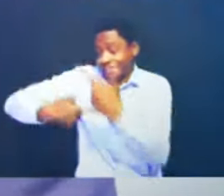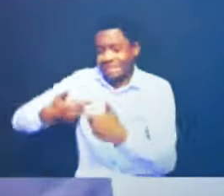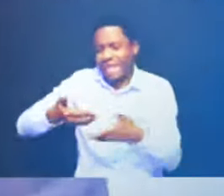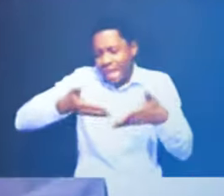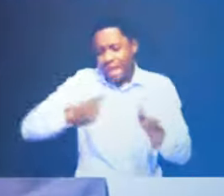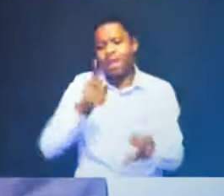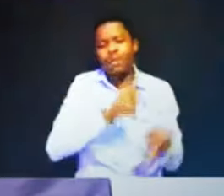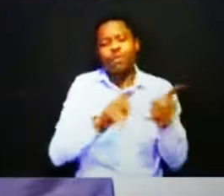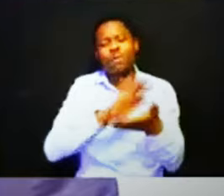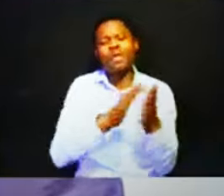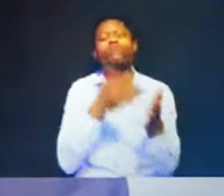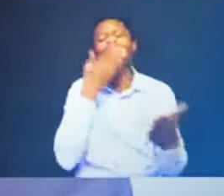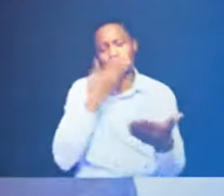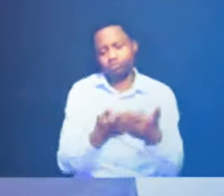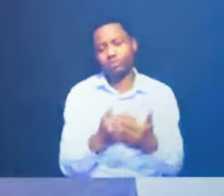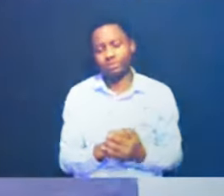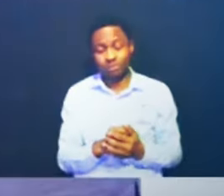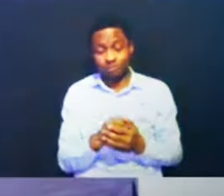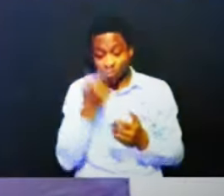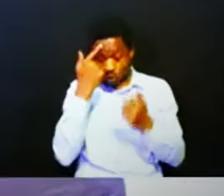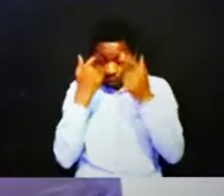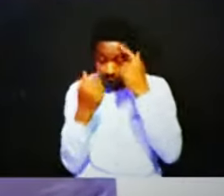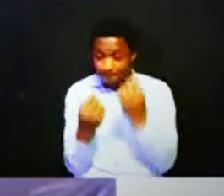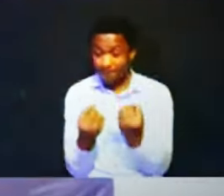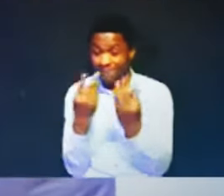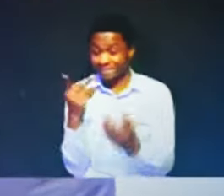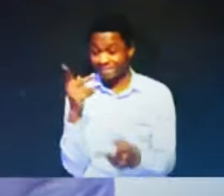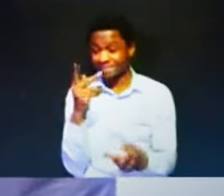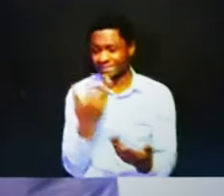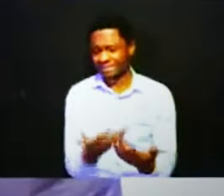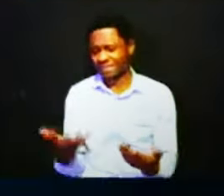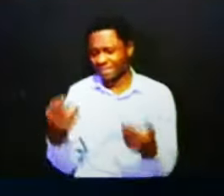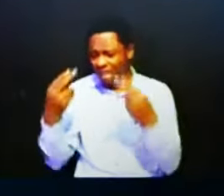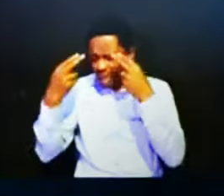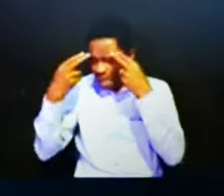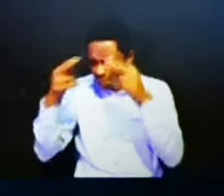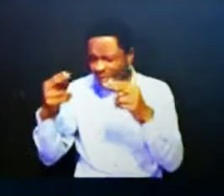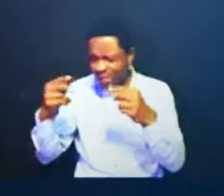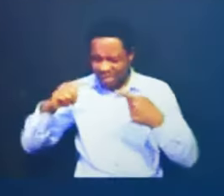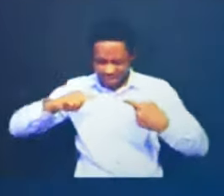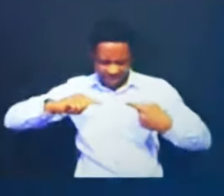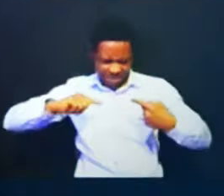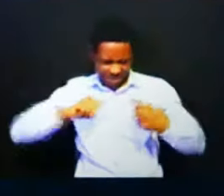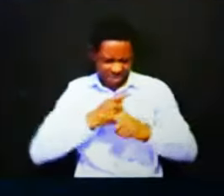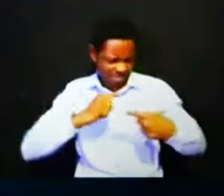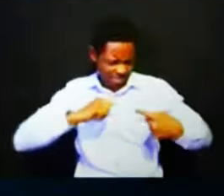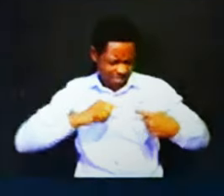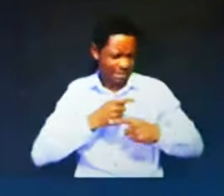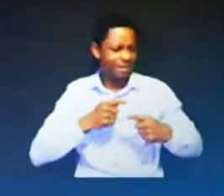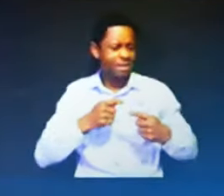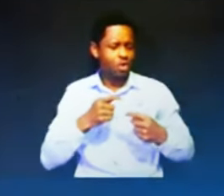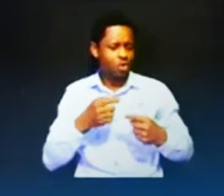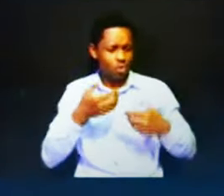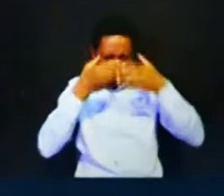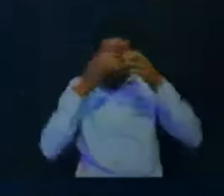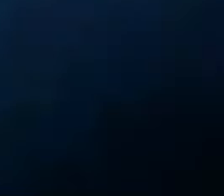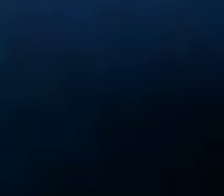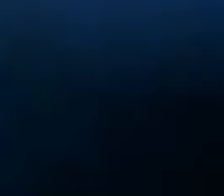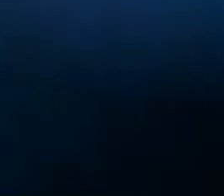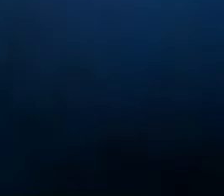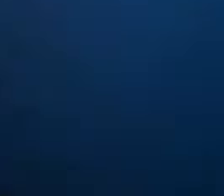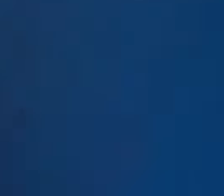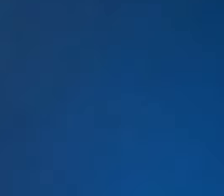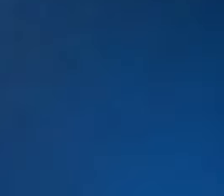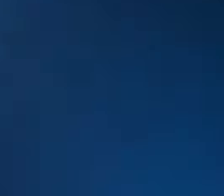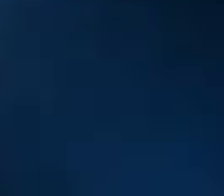many of the things that hurts us so badly in life, like and gives us injury and grief and